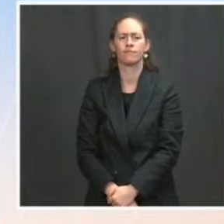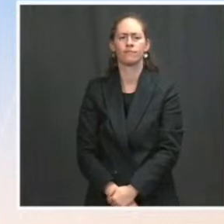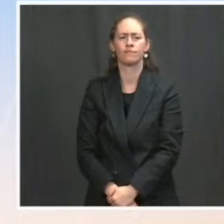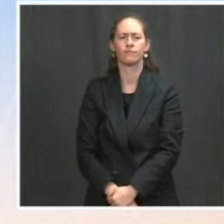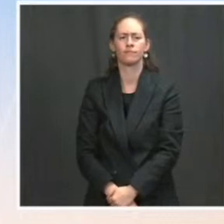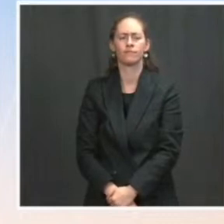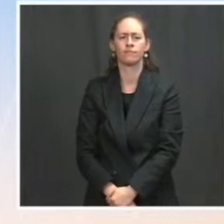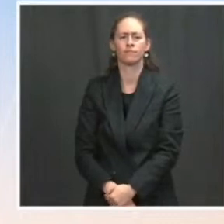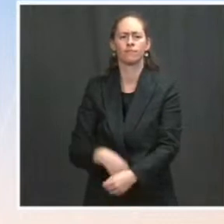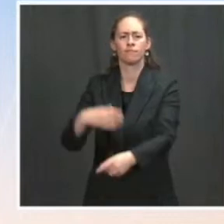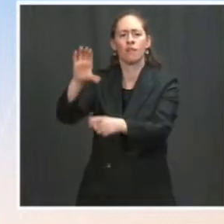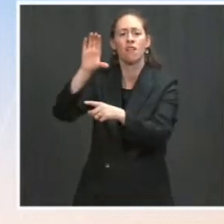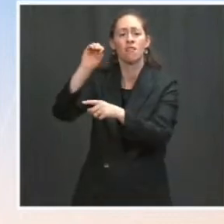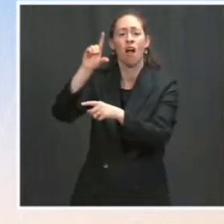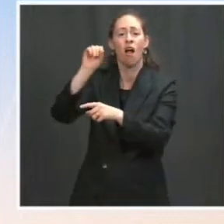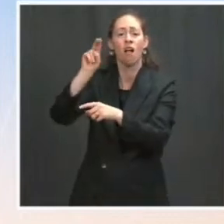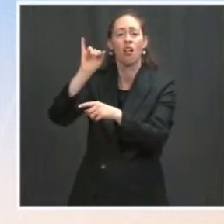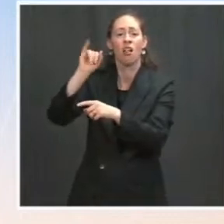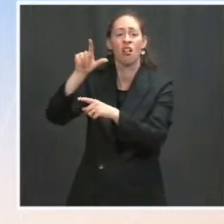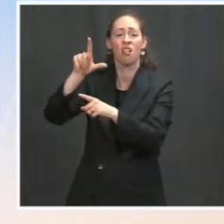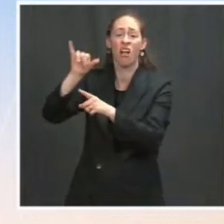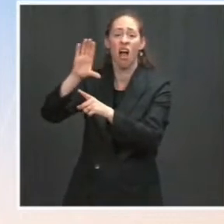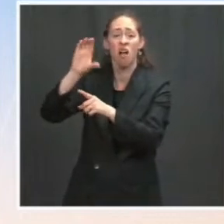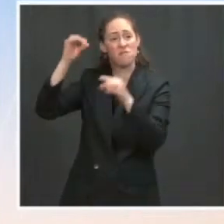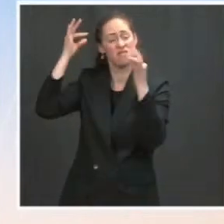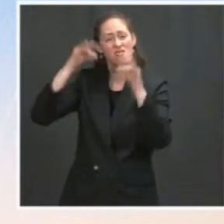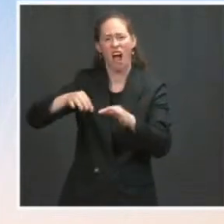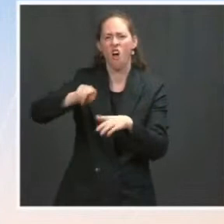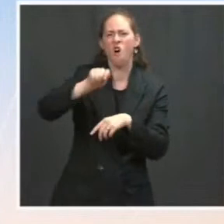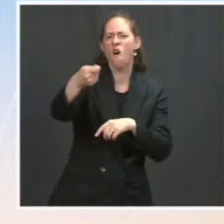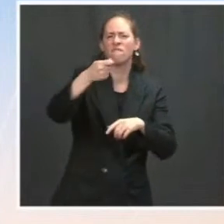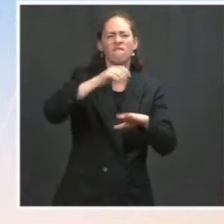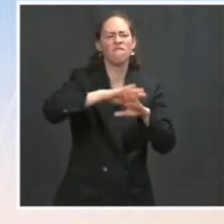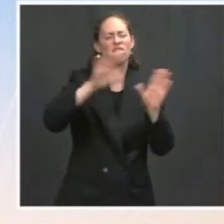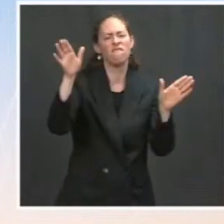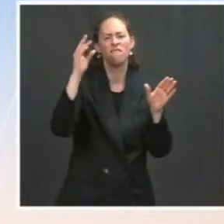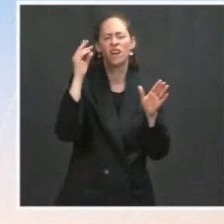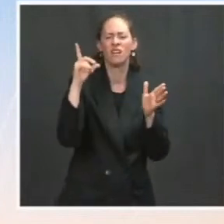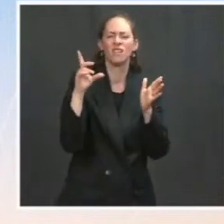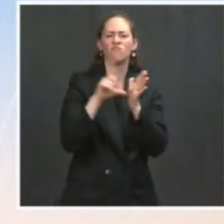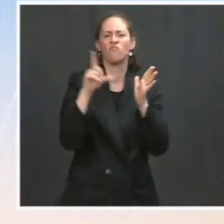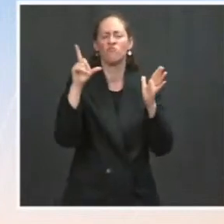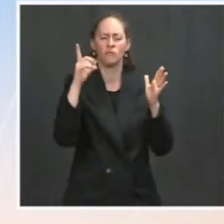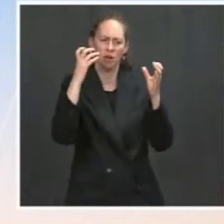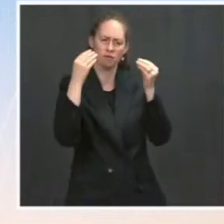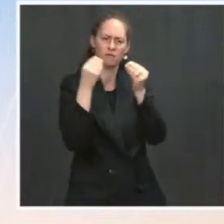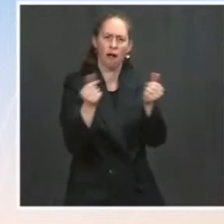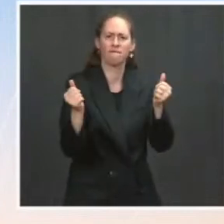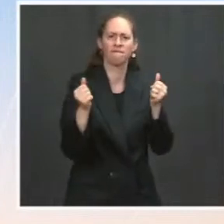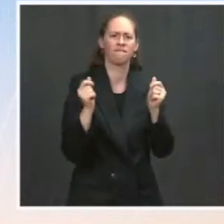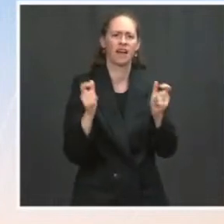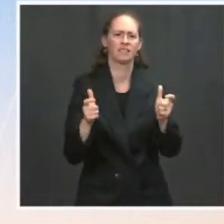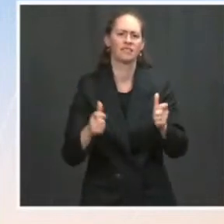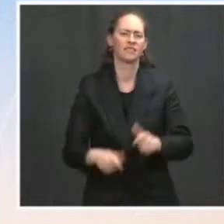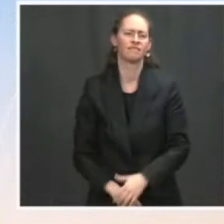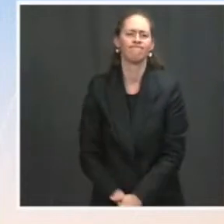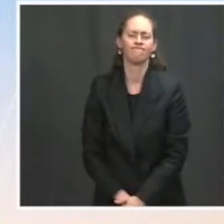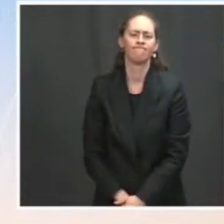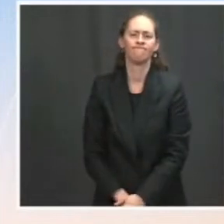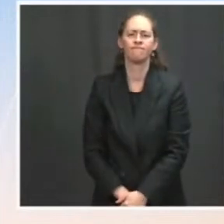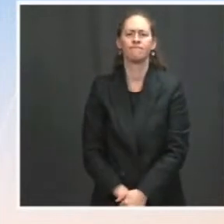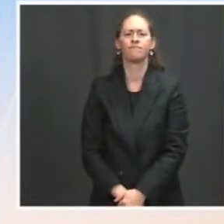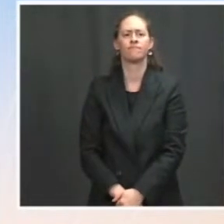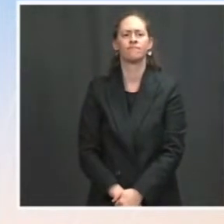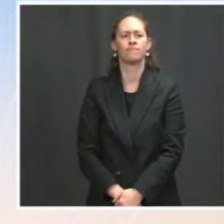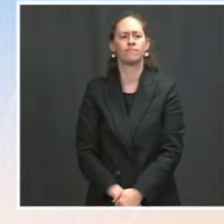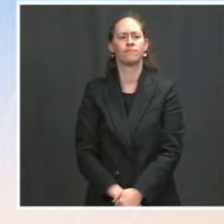quickly as they could. What So I'm as asking was, did you see evidence in the malware that was something that could move to the operations level? So the